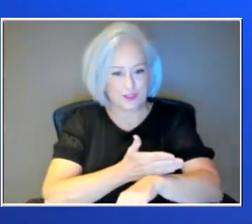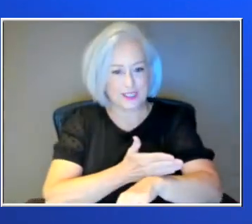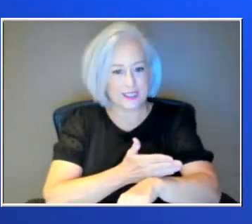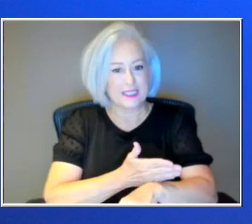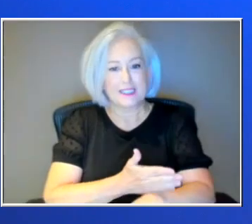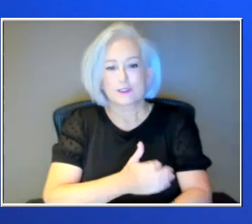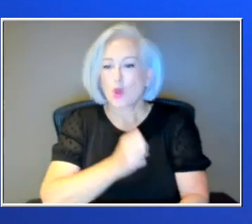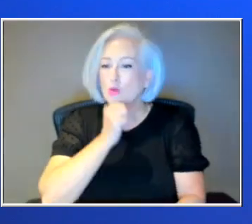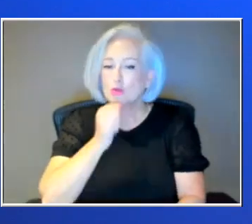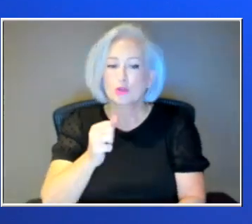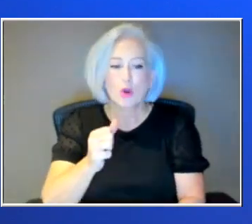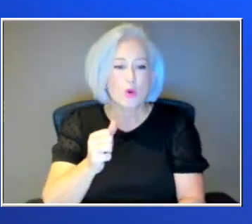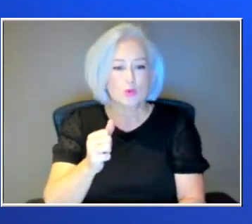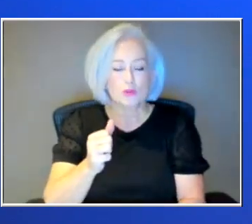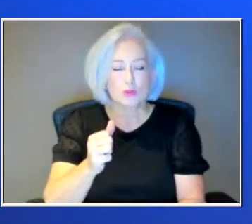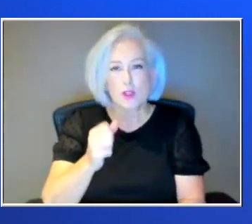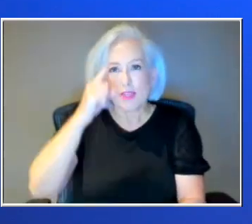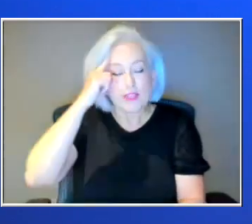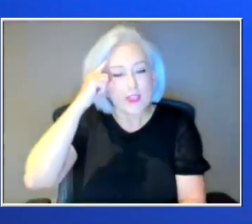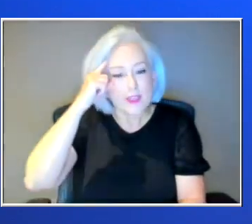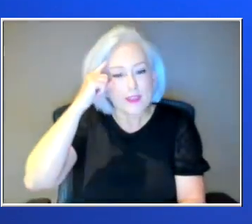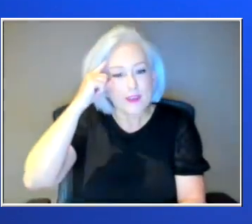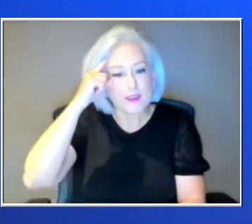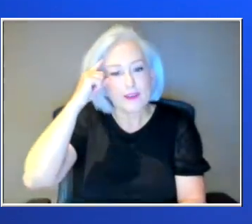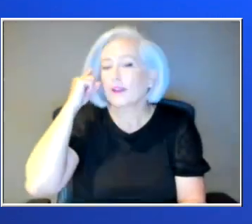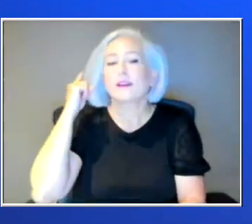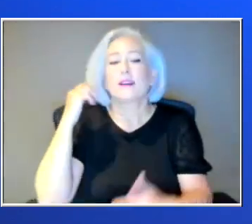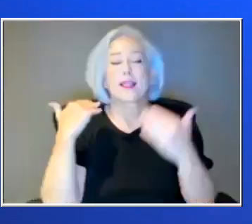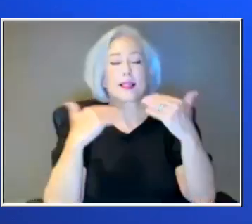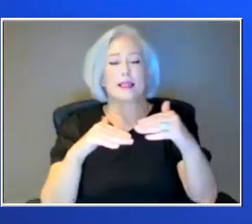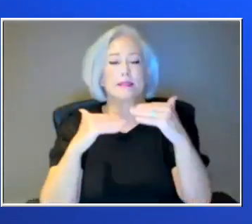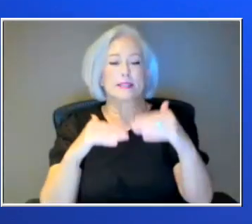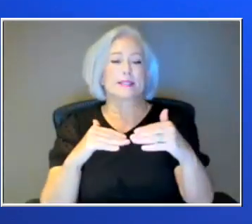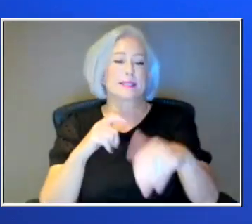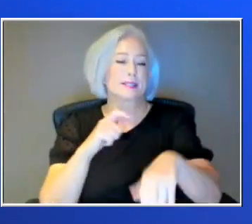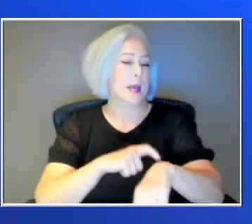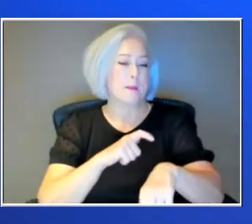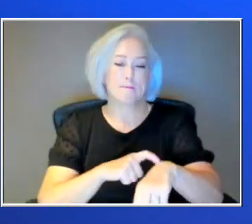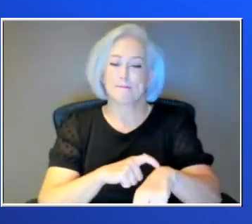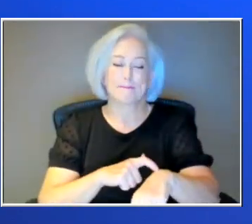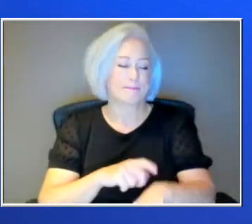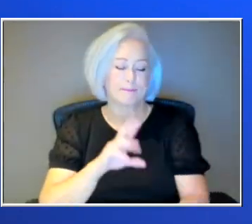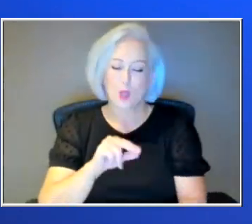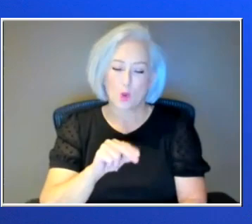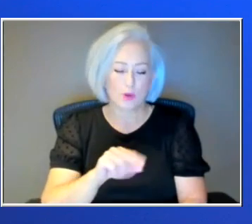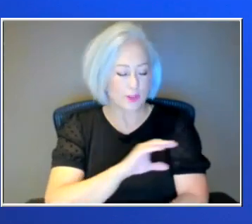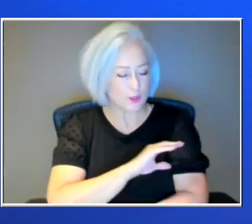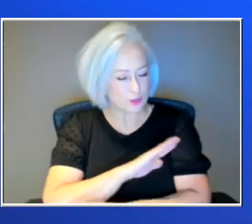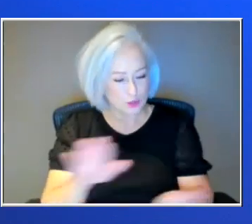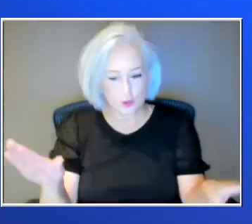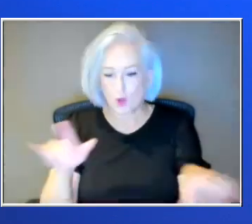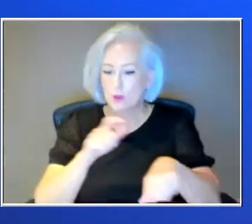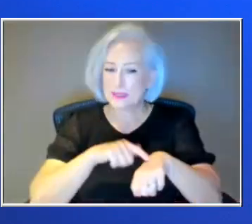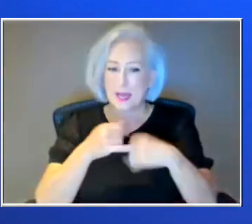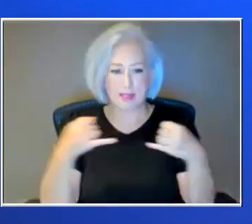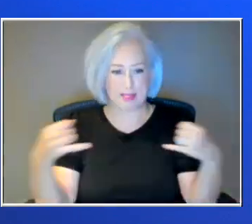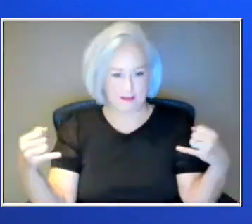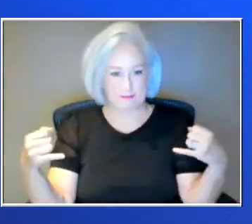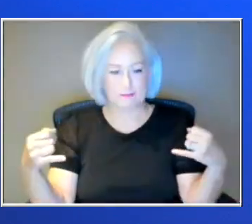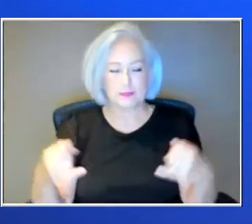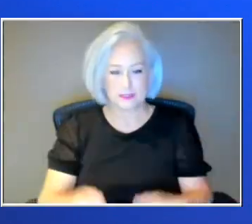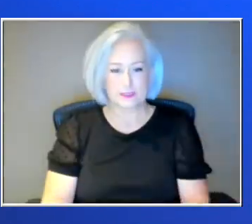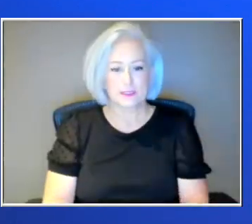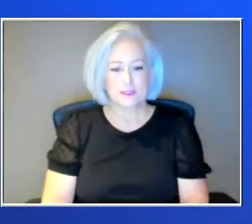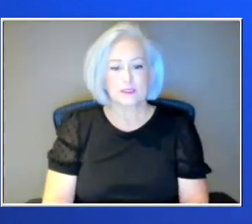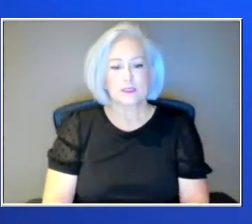to think that there's, like we talked about, that there's a timeline. There's no timeline. Also, I do want to talk